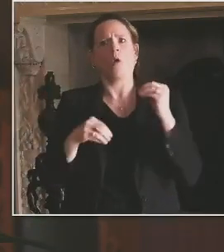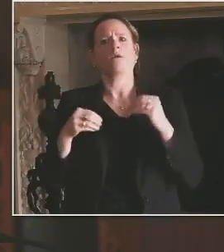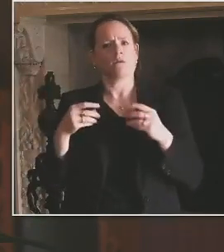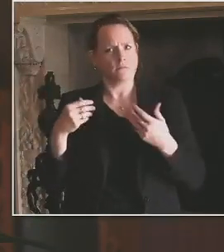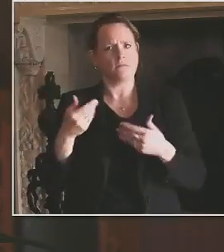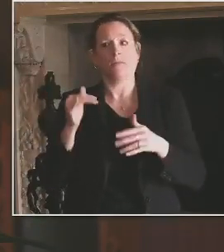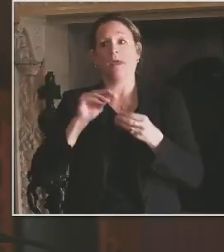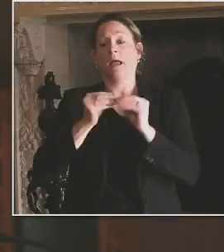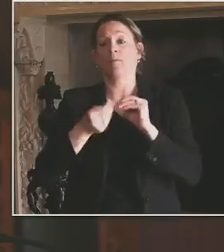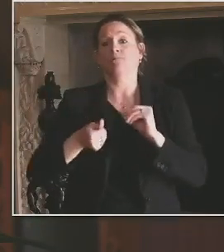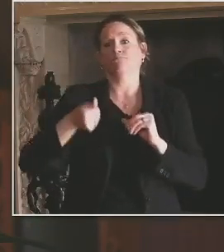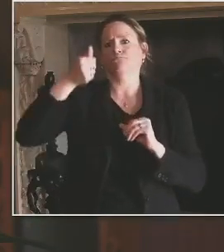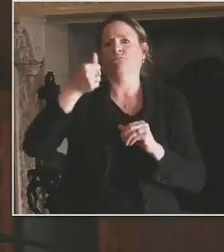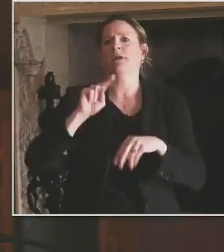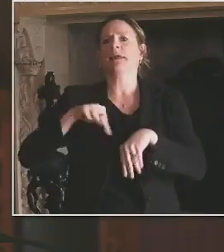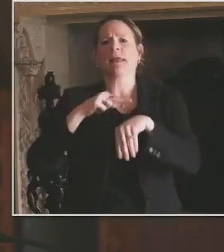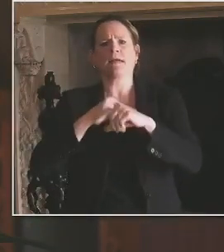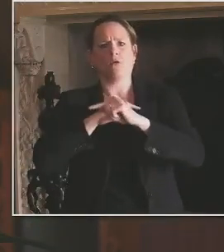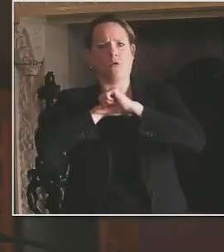us are busy. They're very busy.